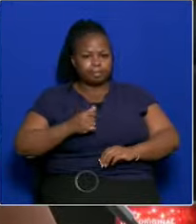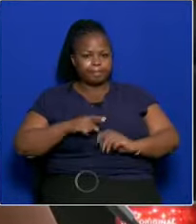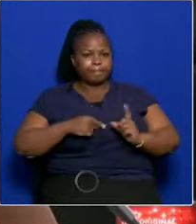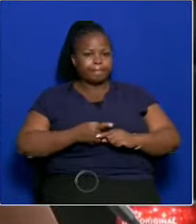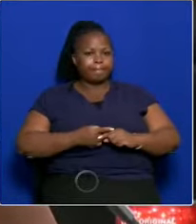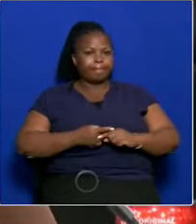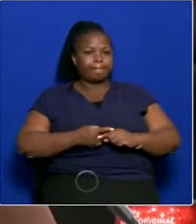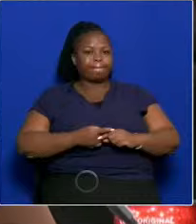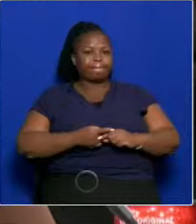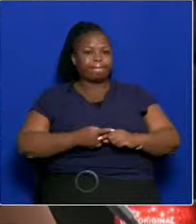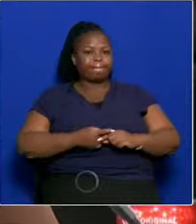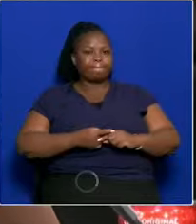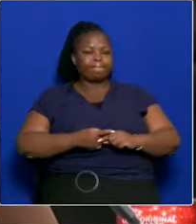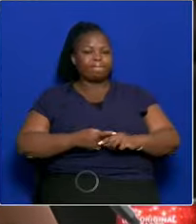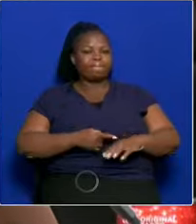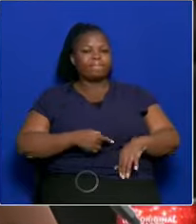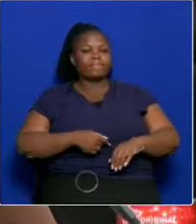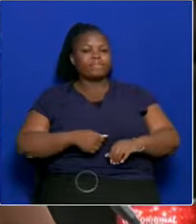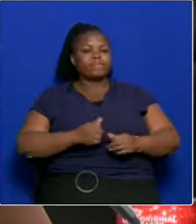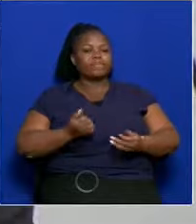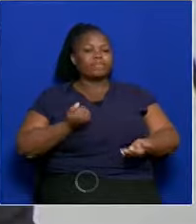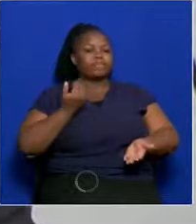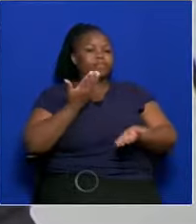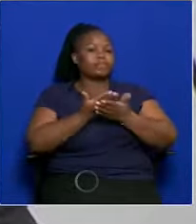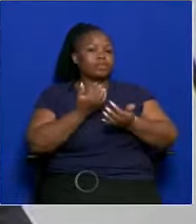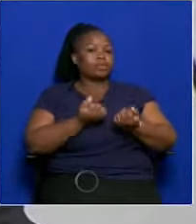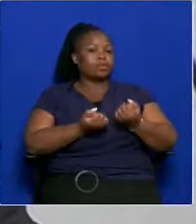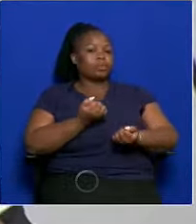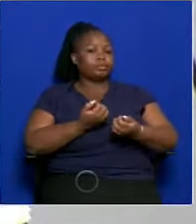go to page 353.